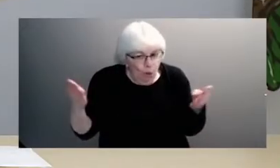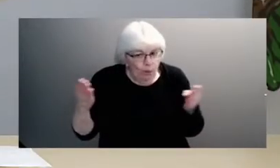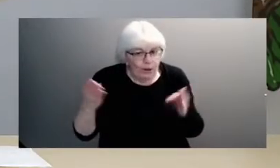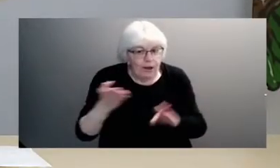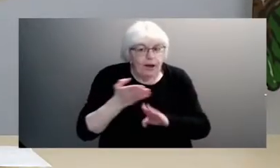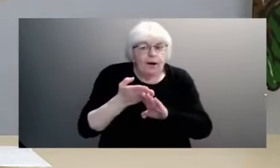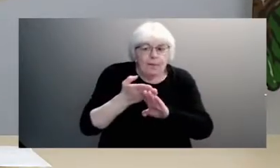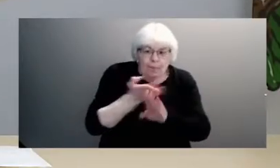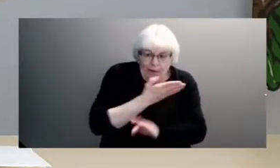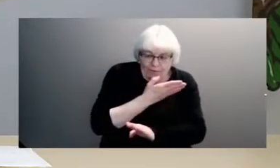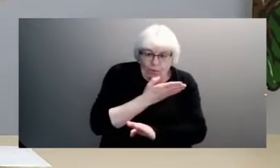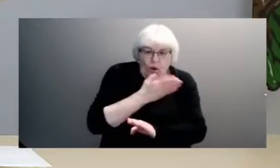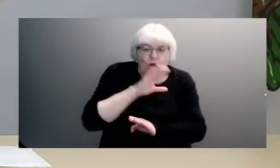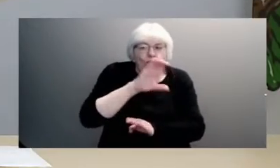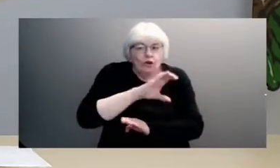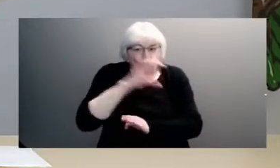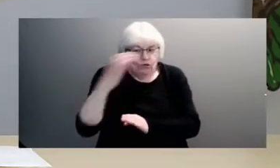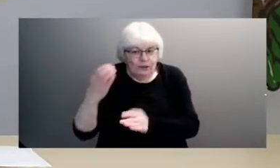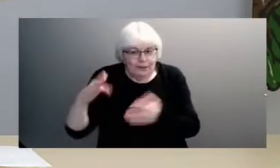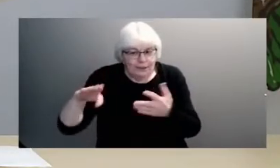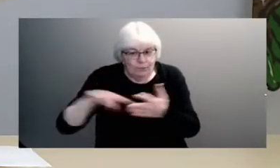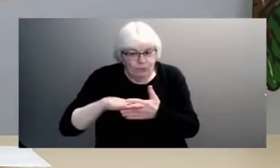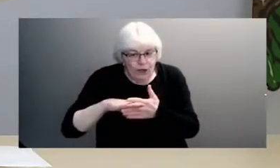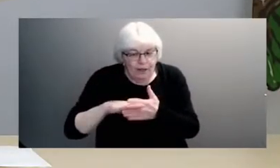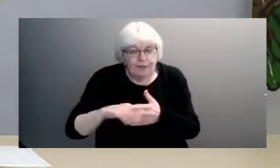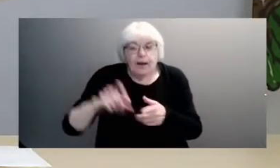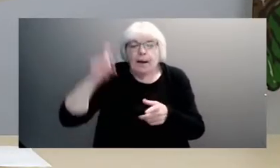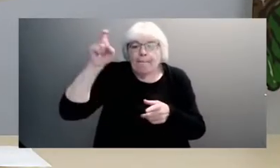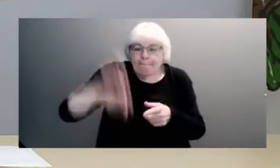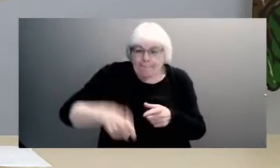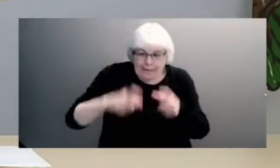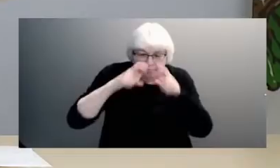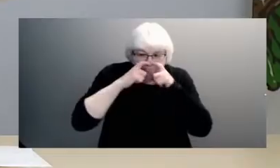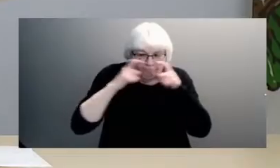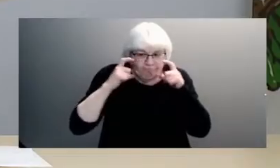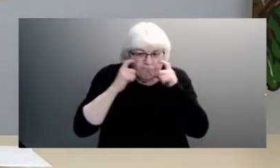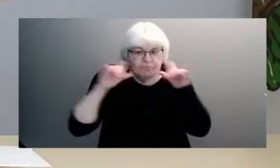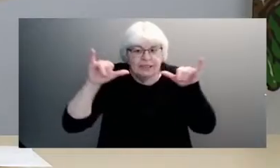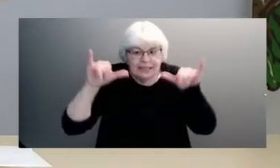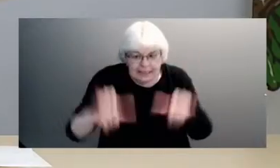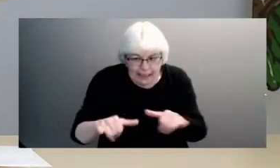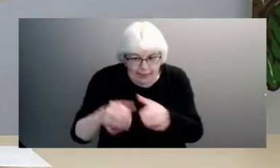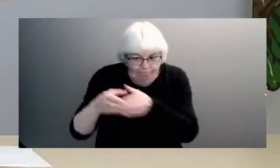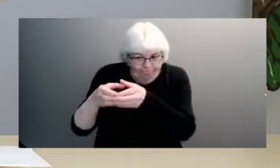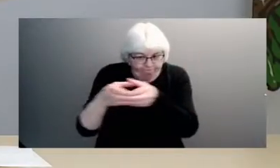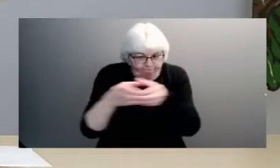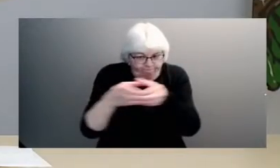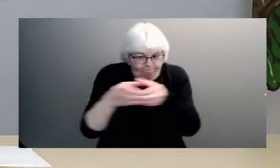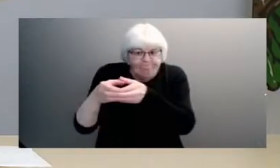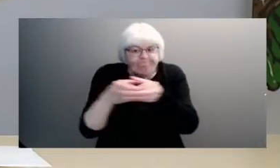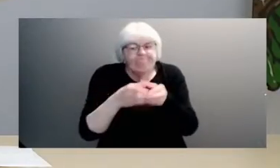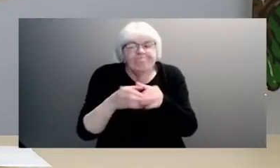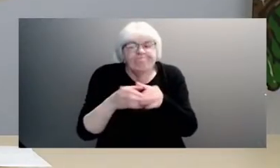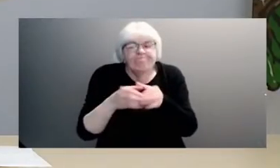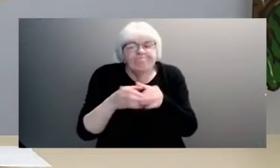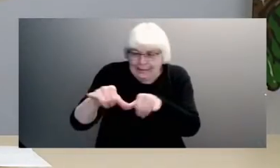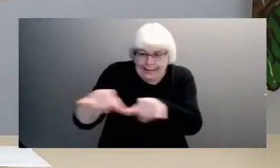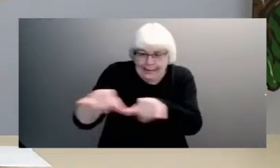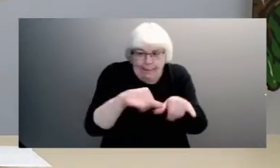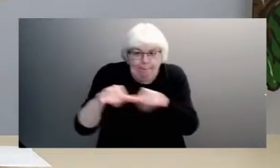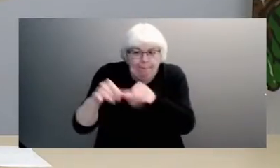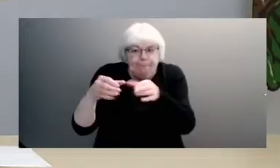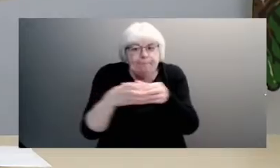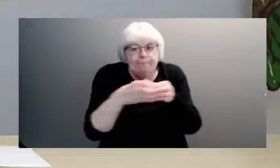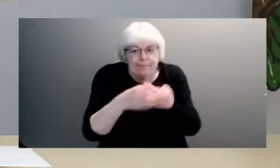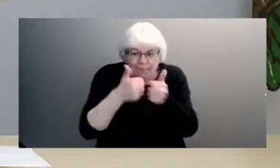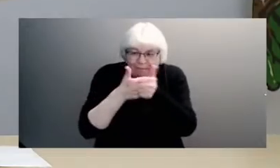masking. We will know more about the potential impact of Omicron in the next 3 weeks, and will make a recommendation in